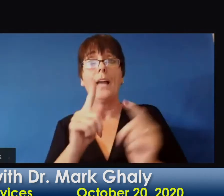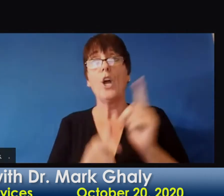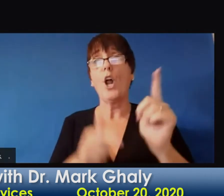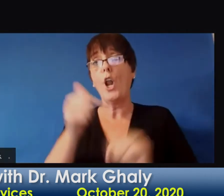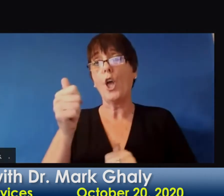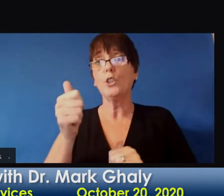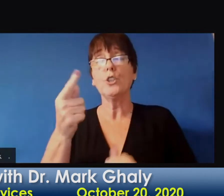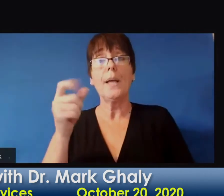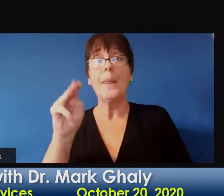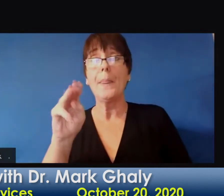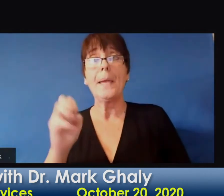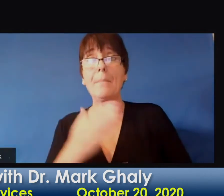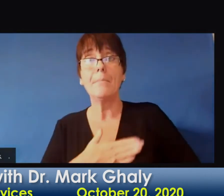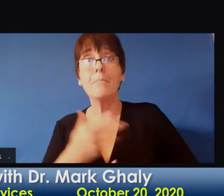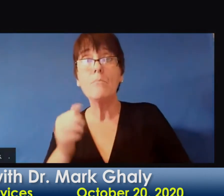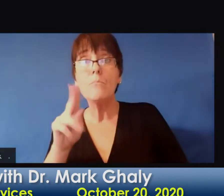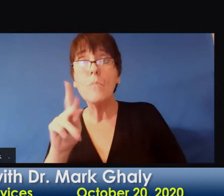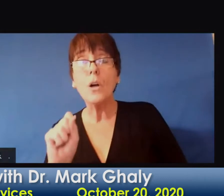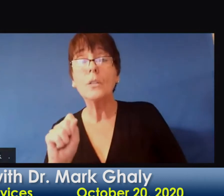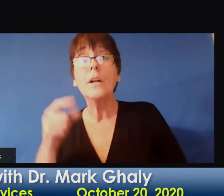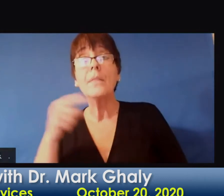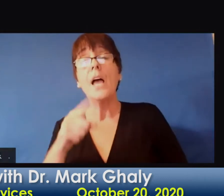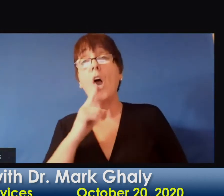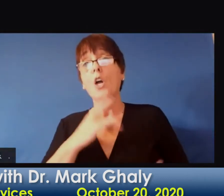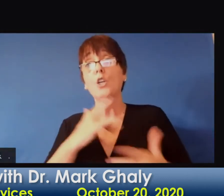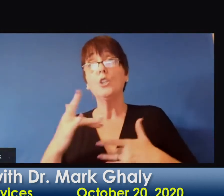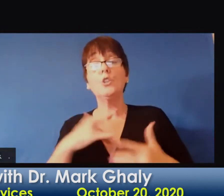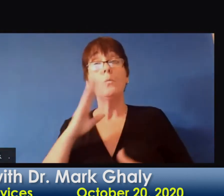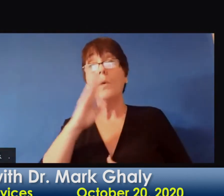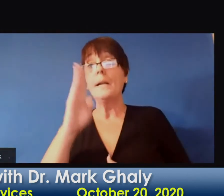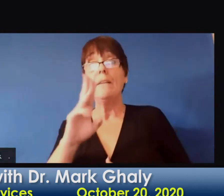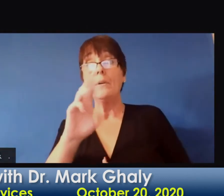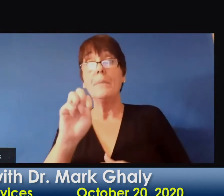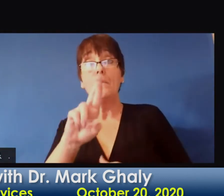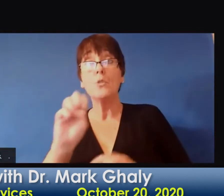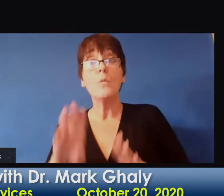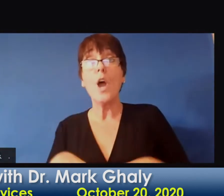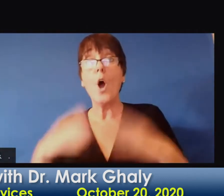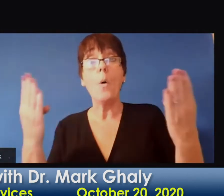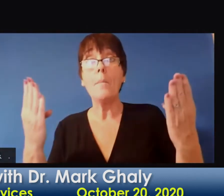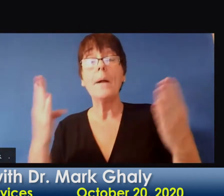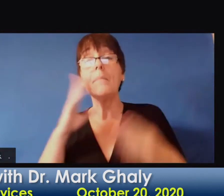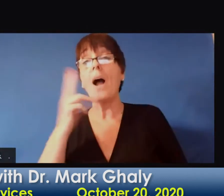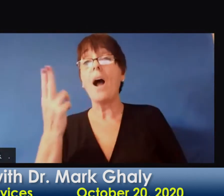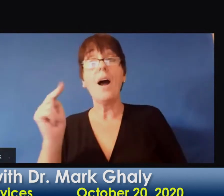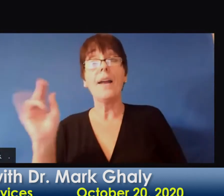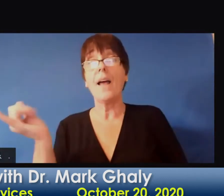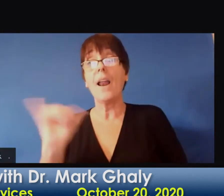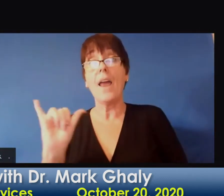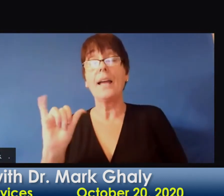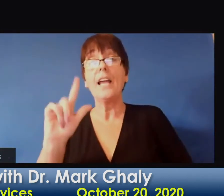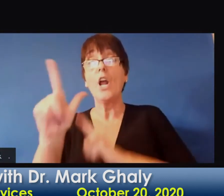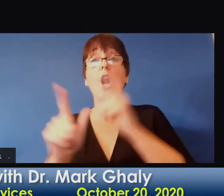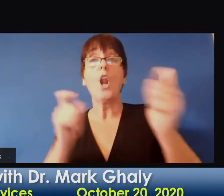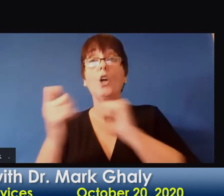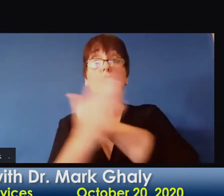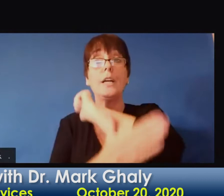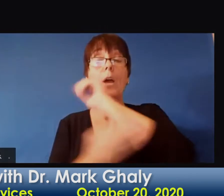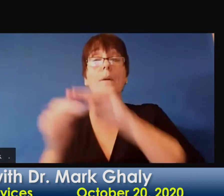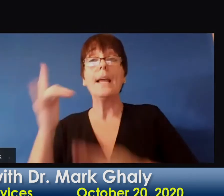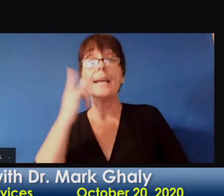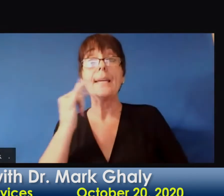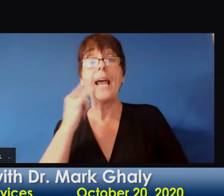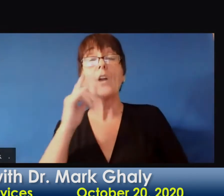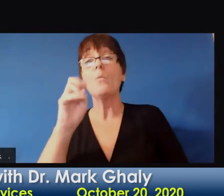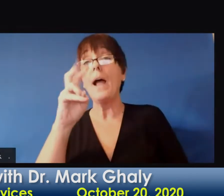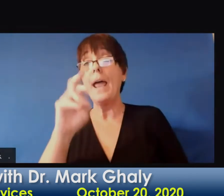parks? And second, theme parks are concerned they may never be able to reopen because it's unlikely larger counties in California will ever